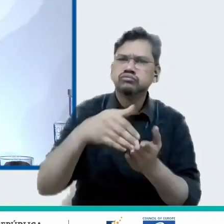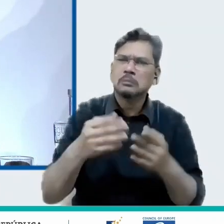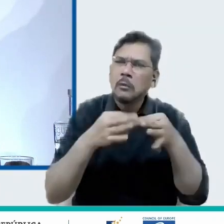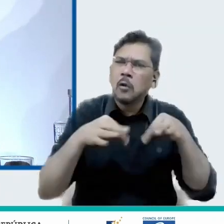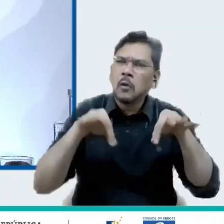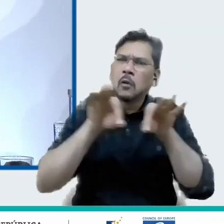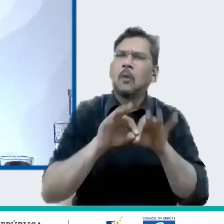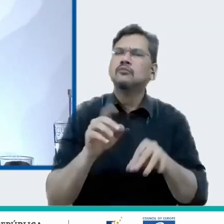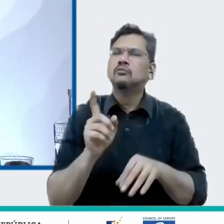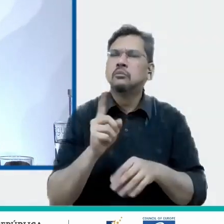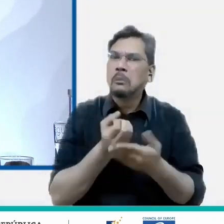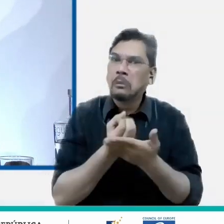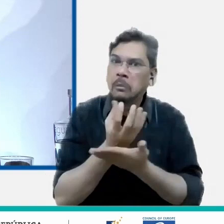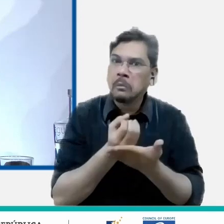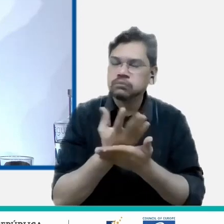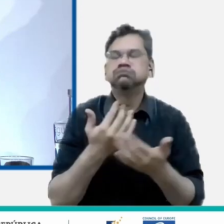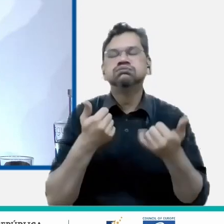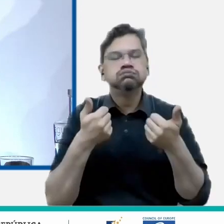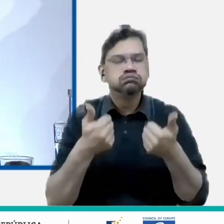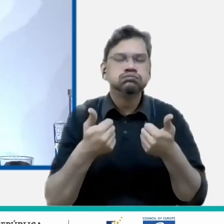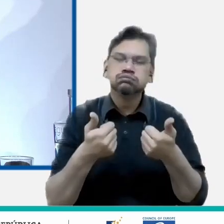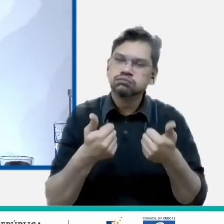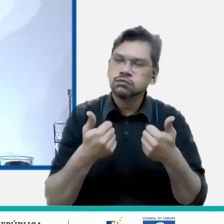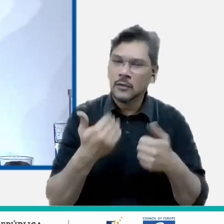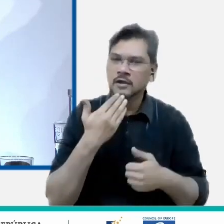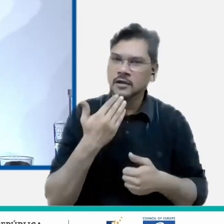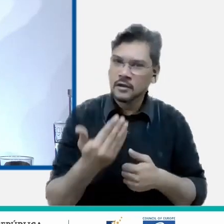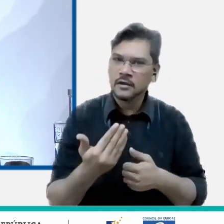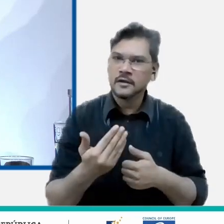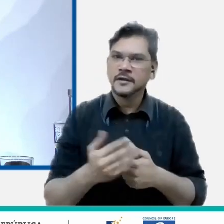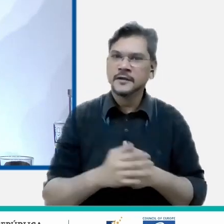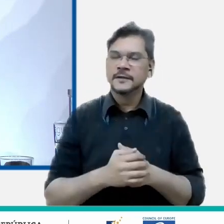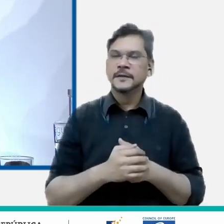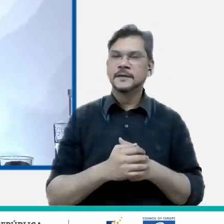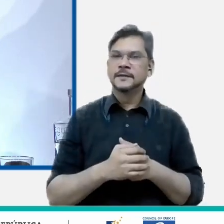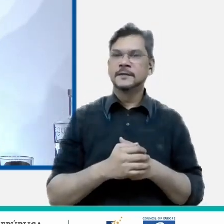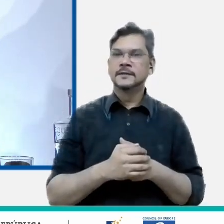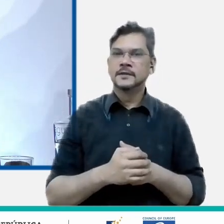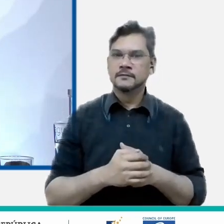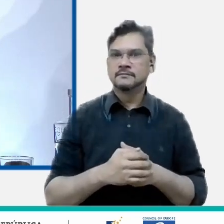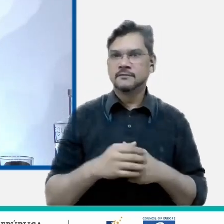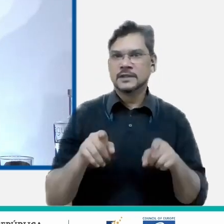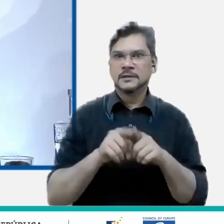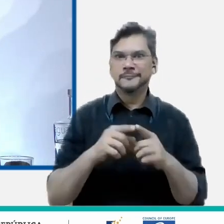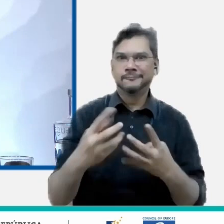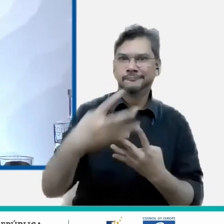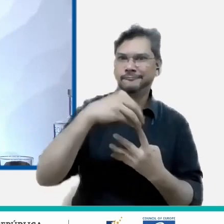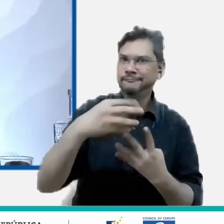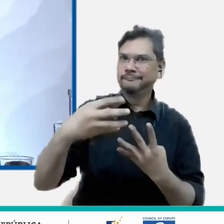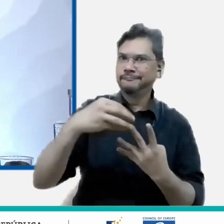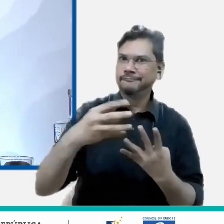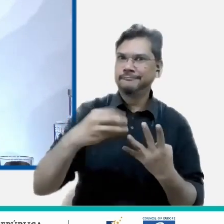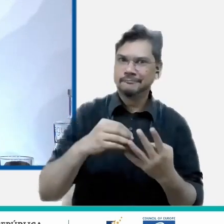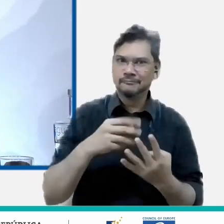the details of those priorities aligned around the four areas. With this, it's now my pleasure